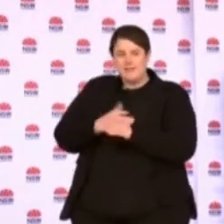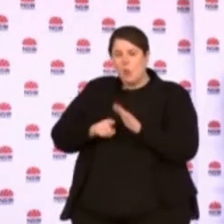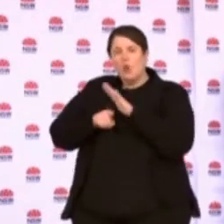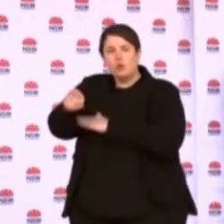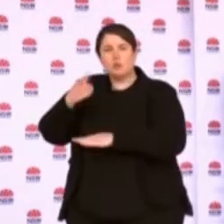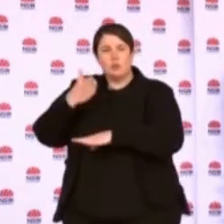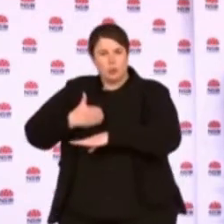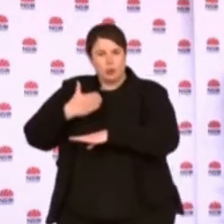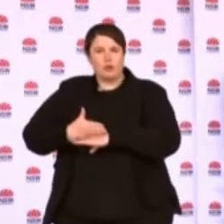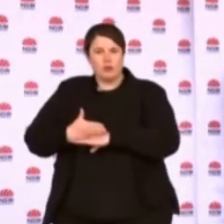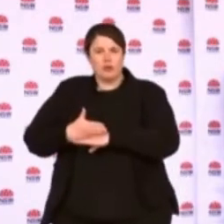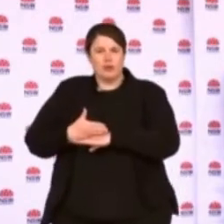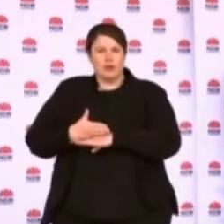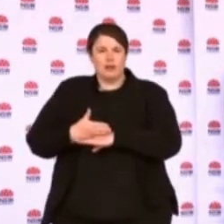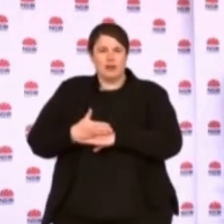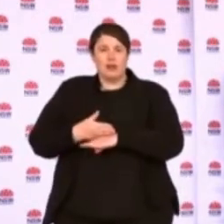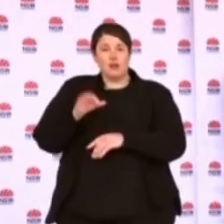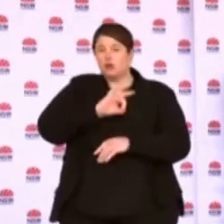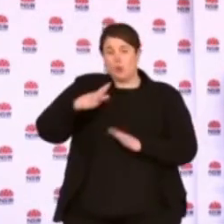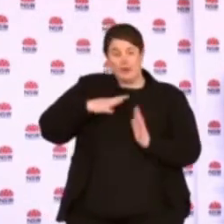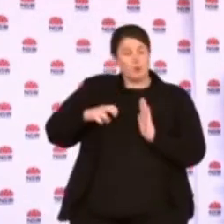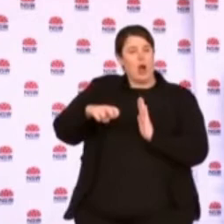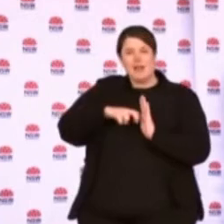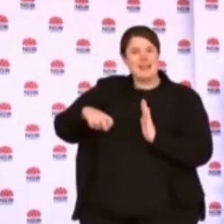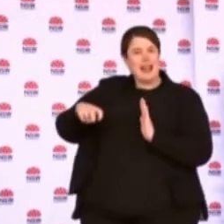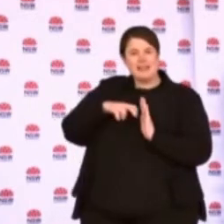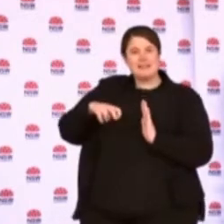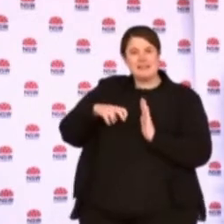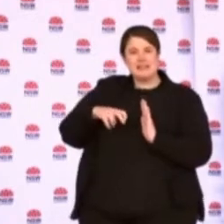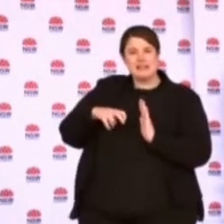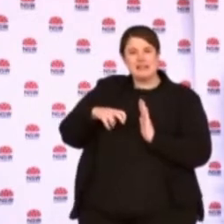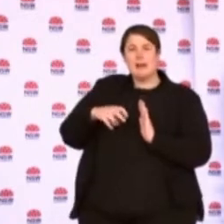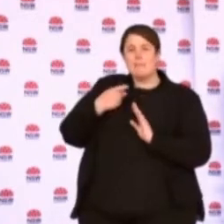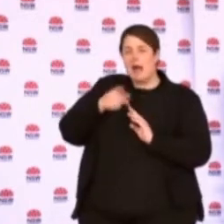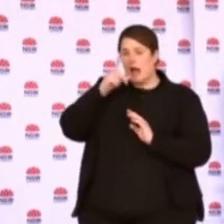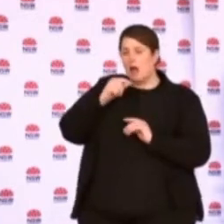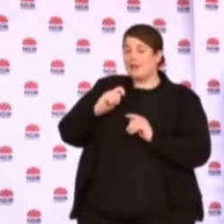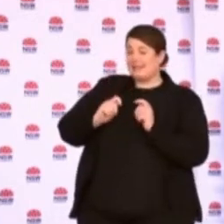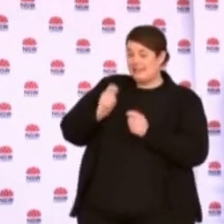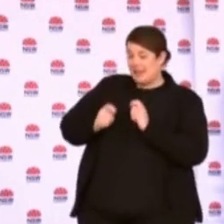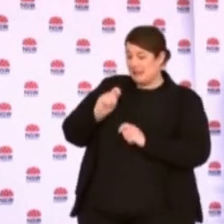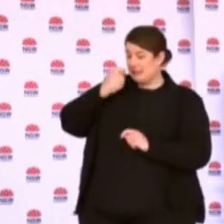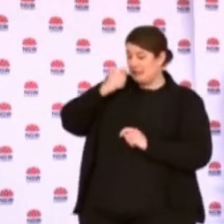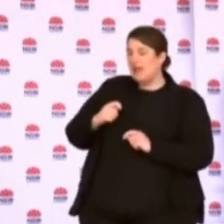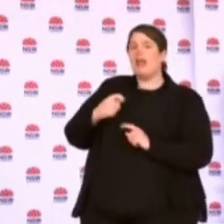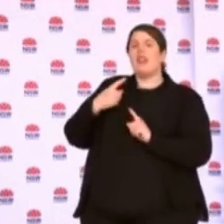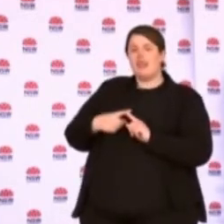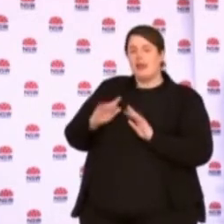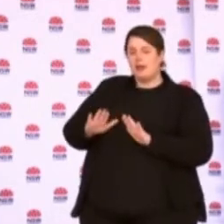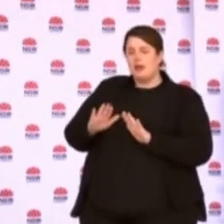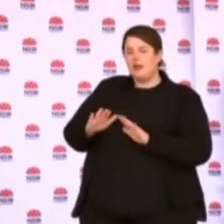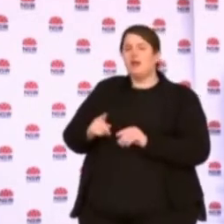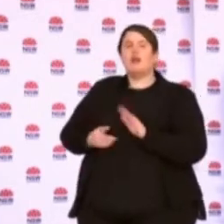work. And you don't need to isolate, but if you can delay going to work until you've got a negative test, that's much